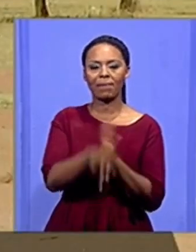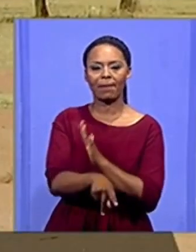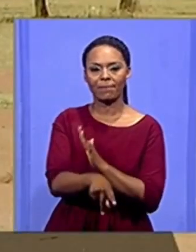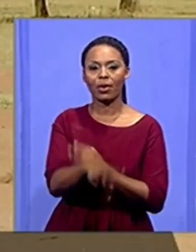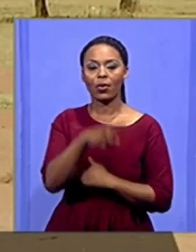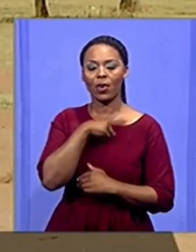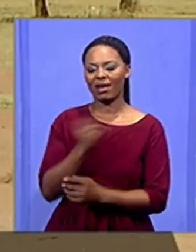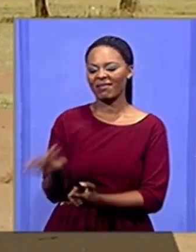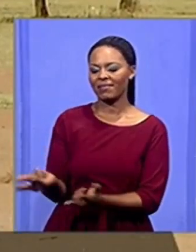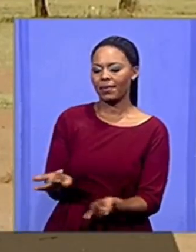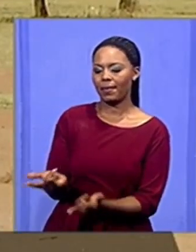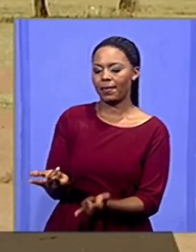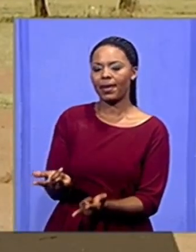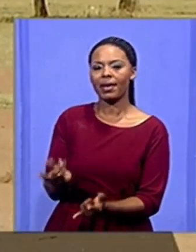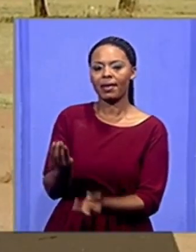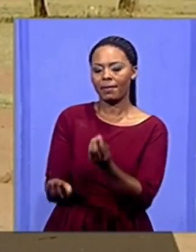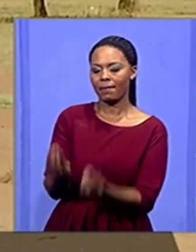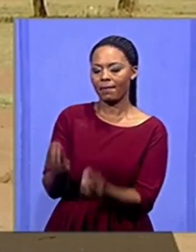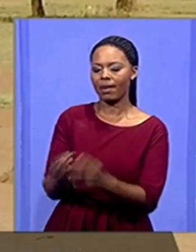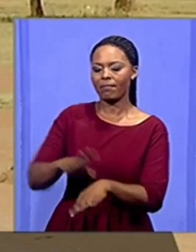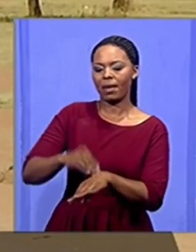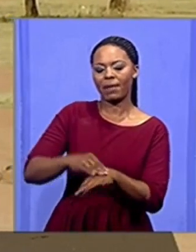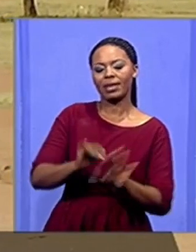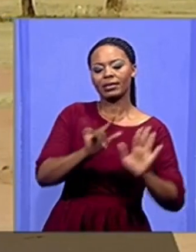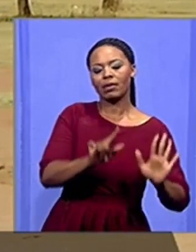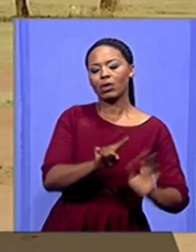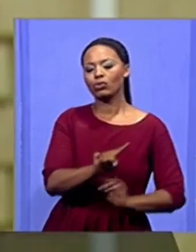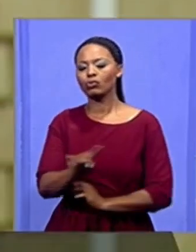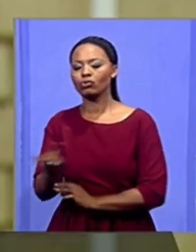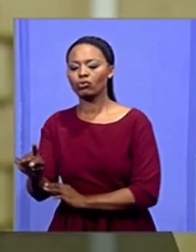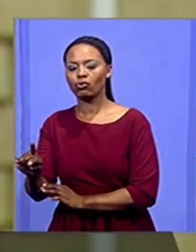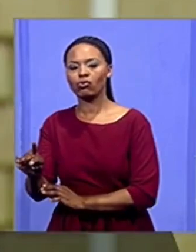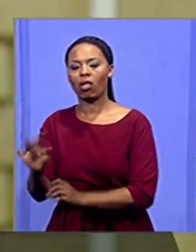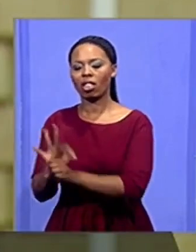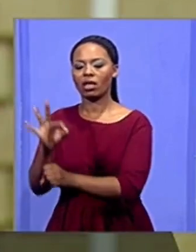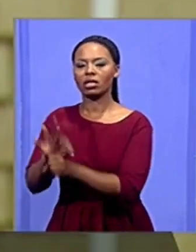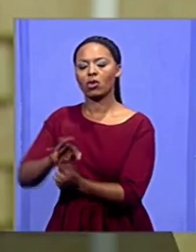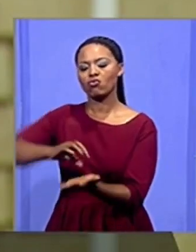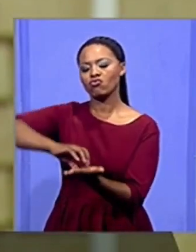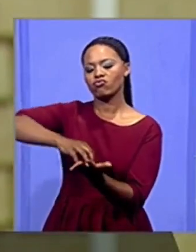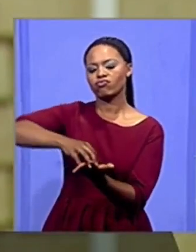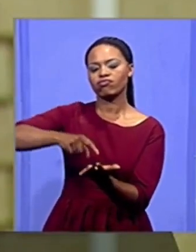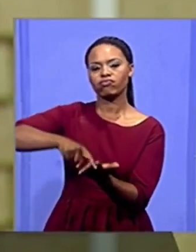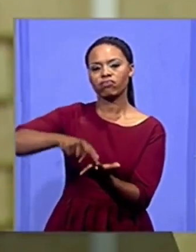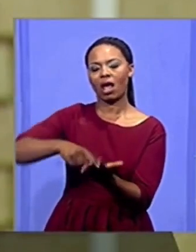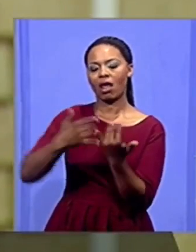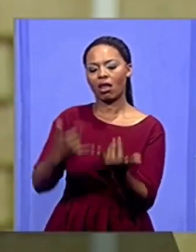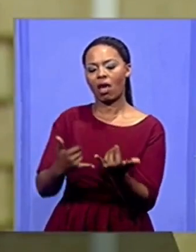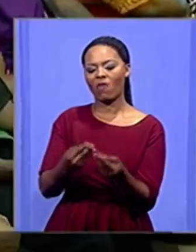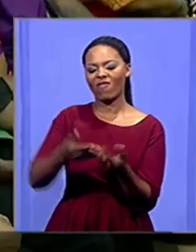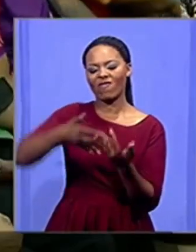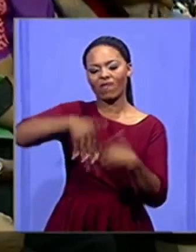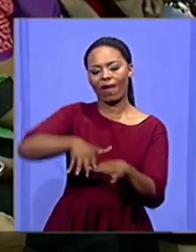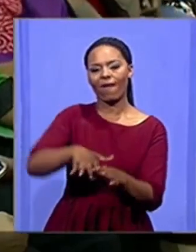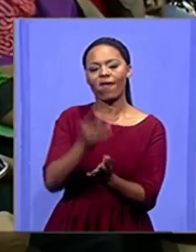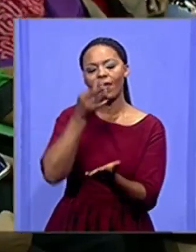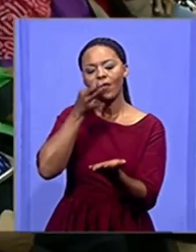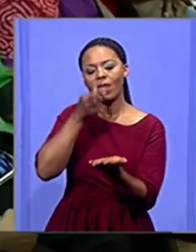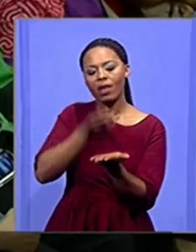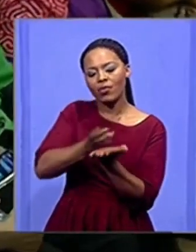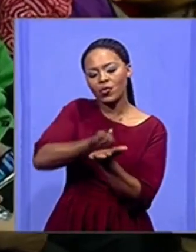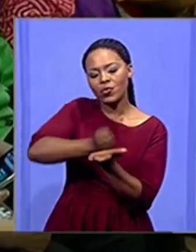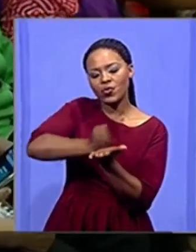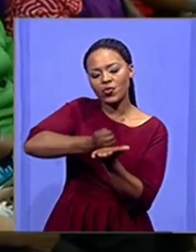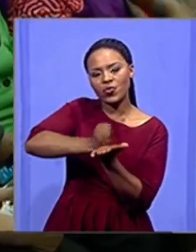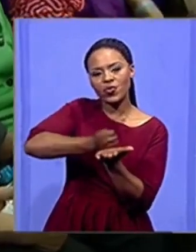ba rekisetsa bana ba dingwaga di le 7 go ya go di le 13 dikuku tseo di neng di tlhakantswe le matekwane. Bana ba